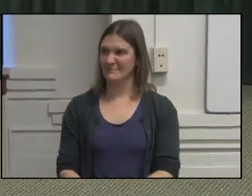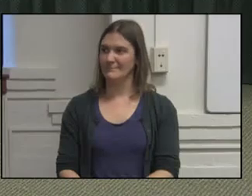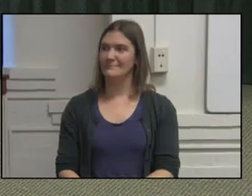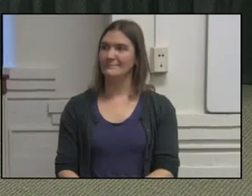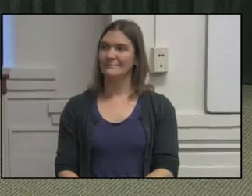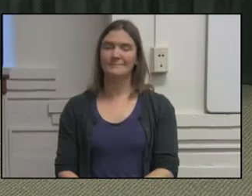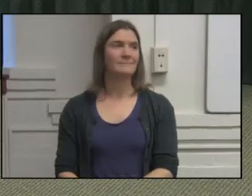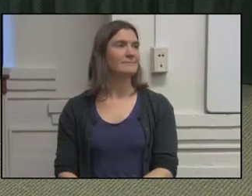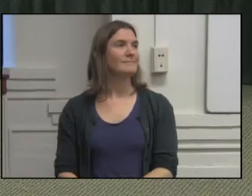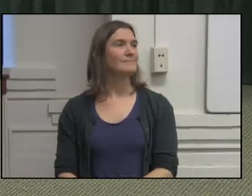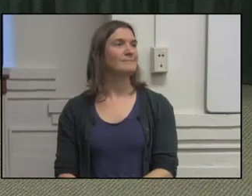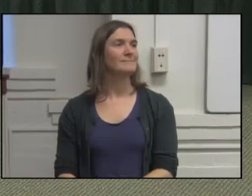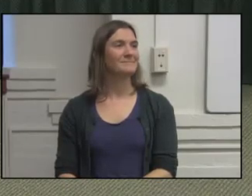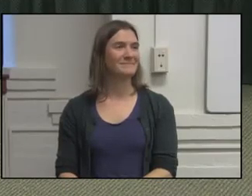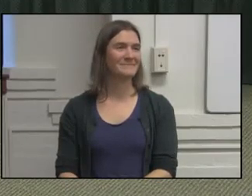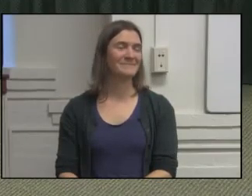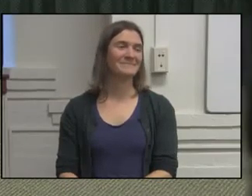much.